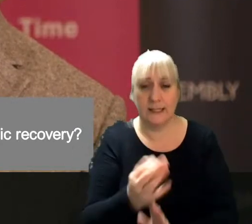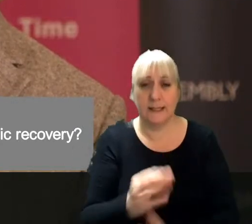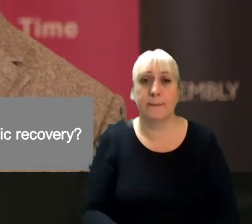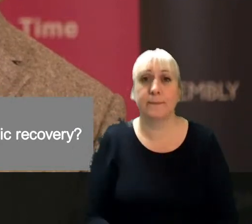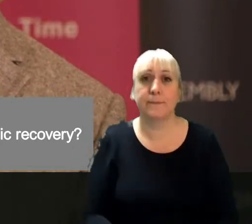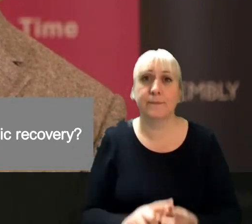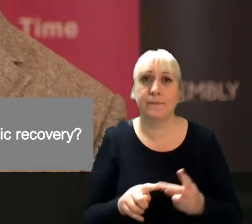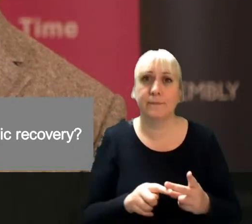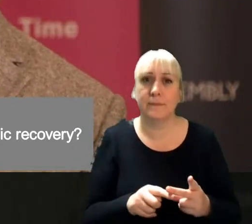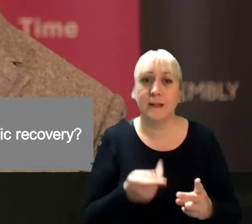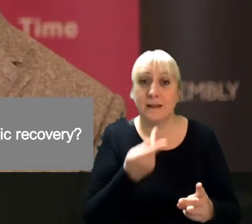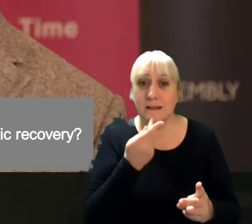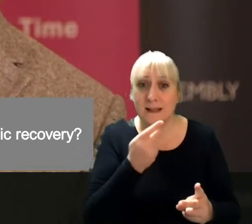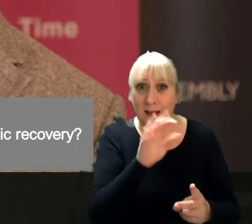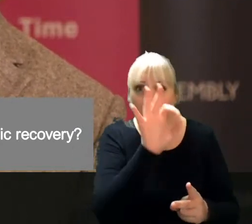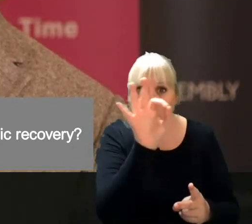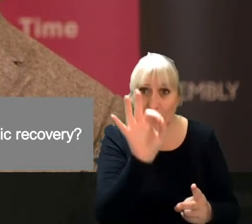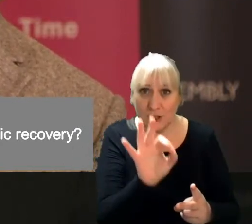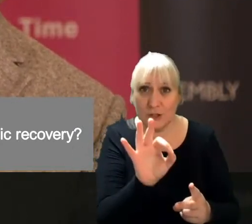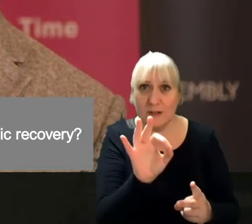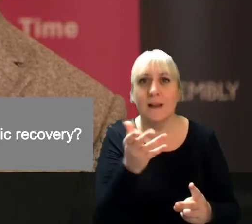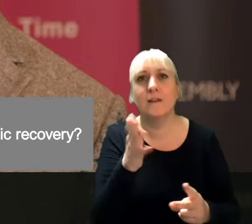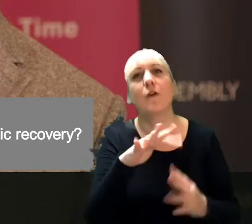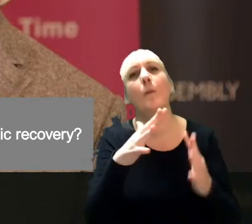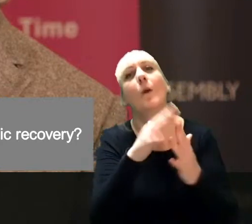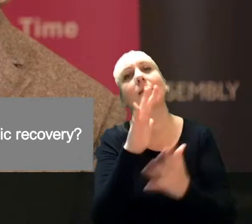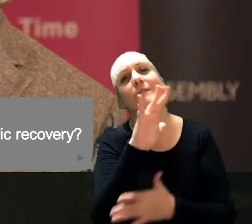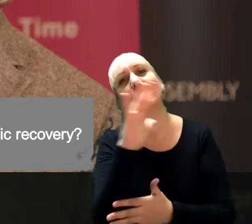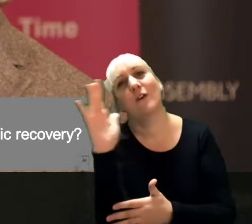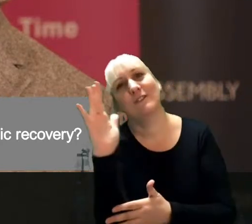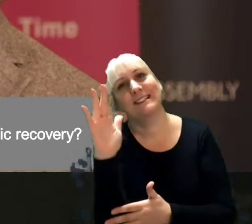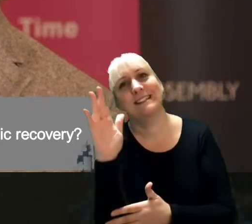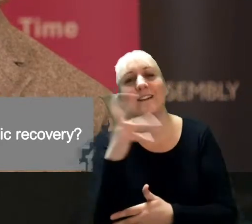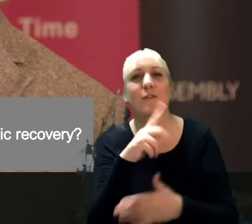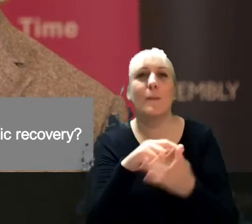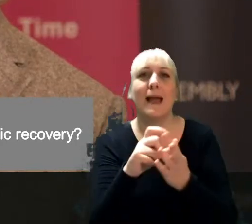where? Waltham Forest, from Adrian Stannard,